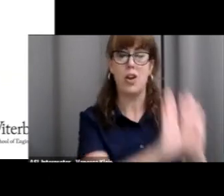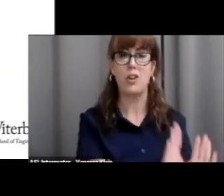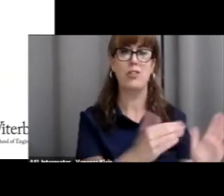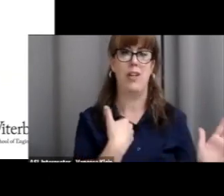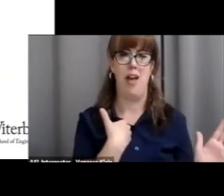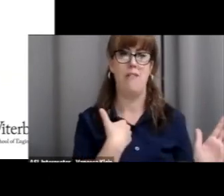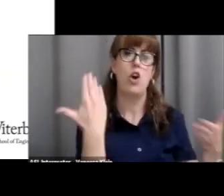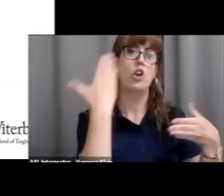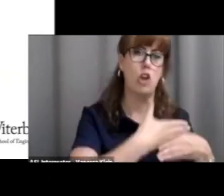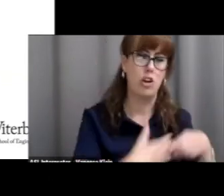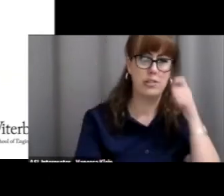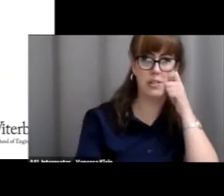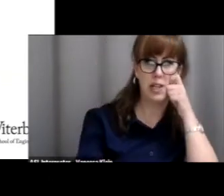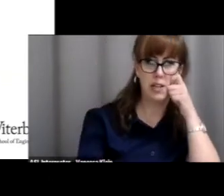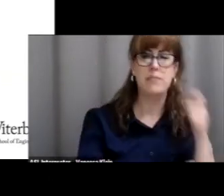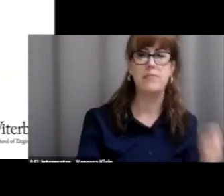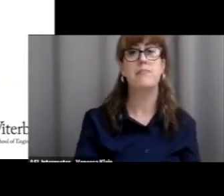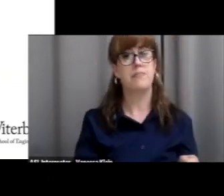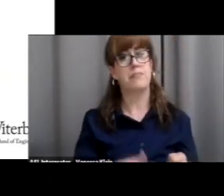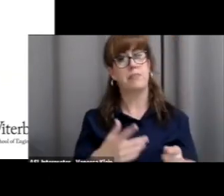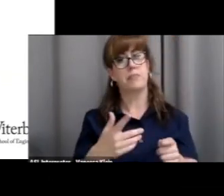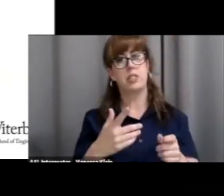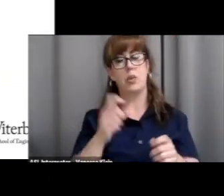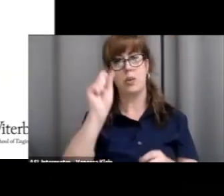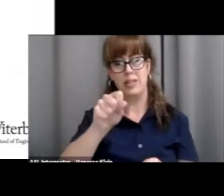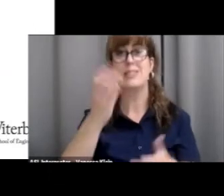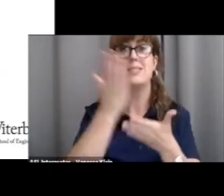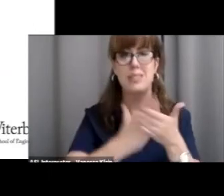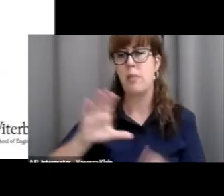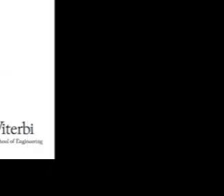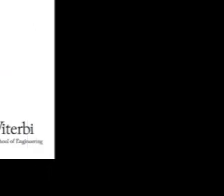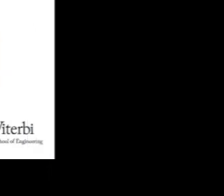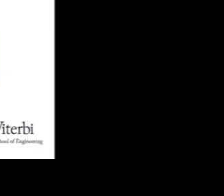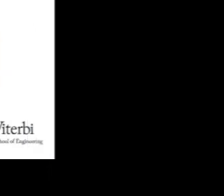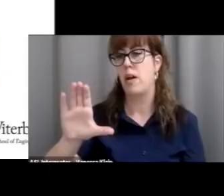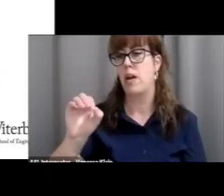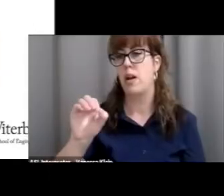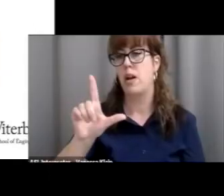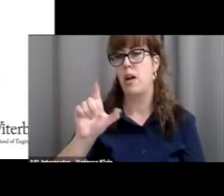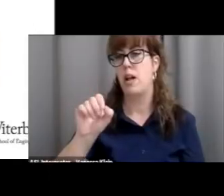skin tones. So there is an element of colorism going on here.